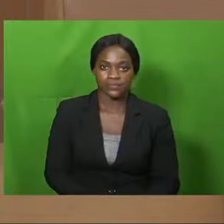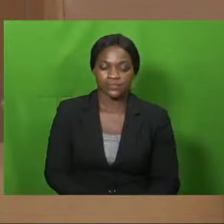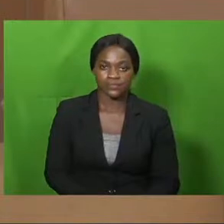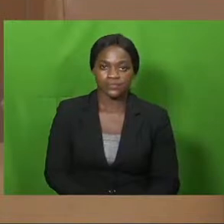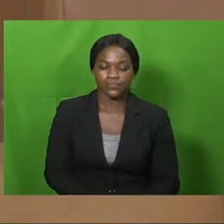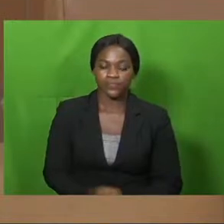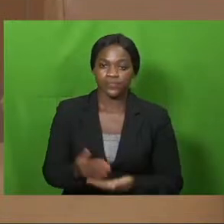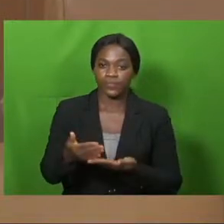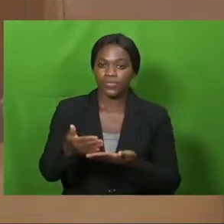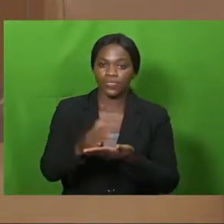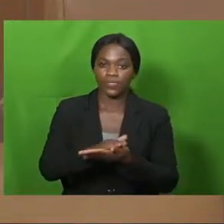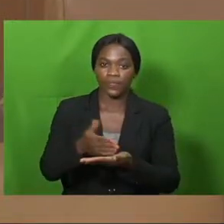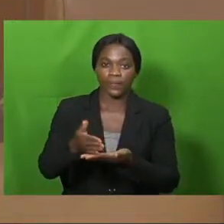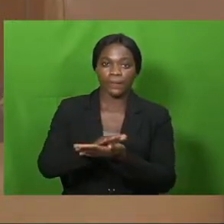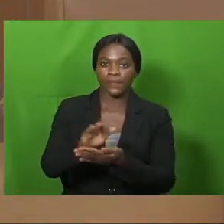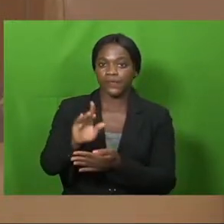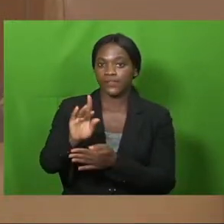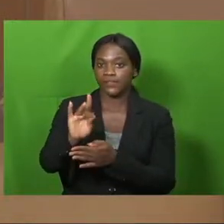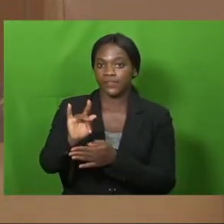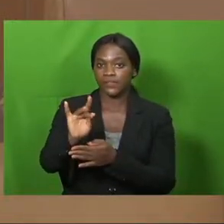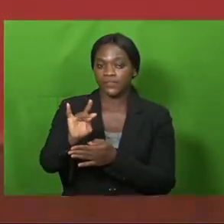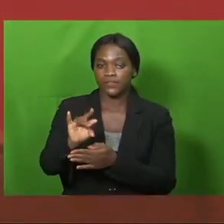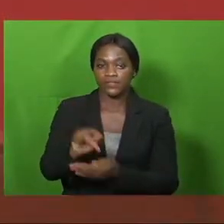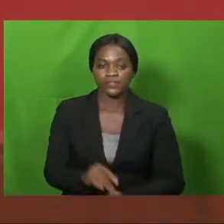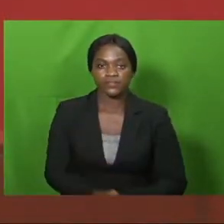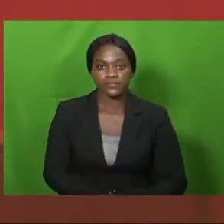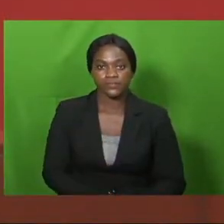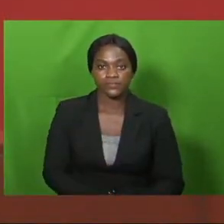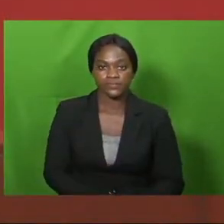Page 18.